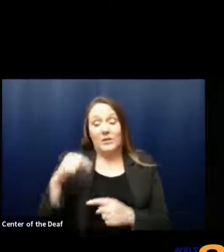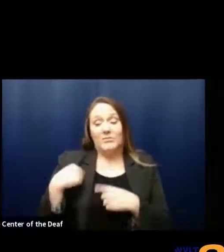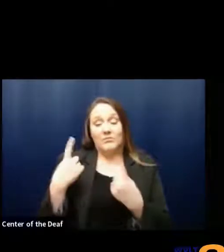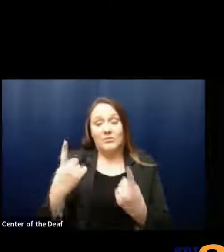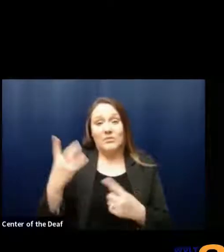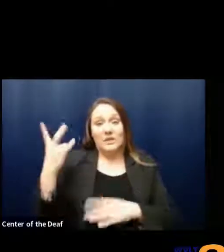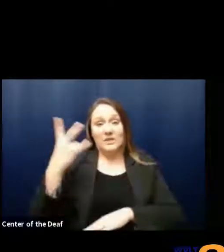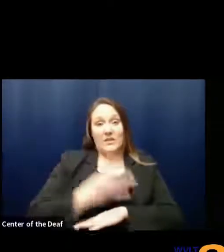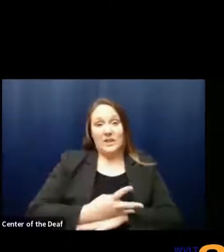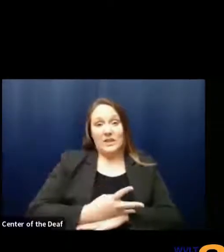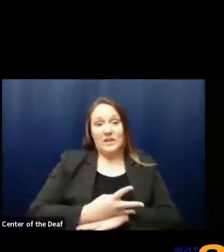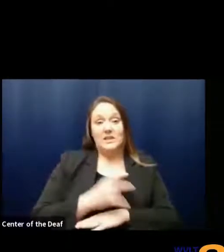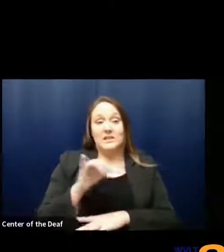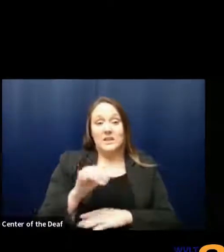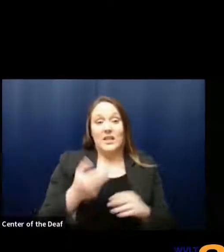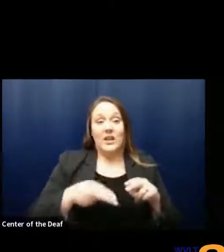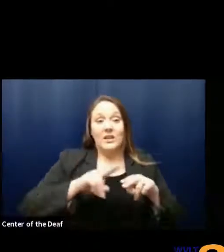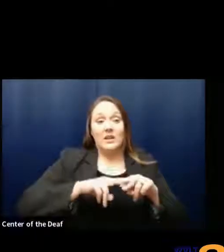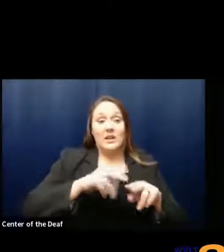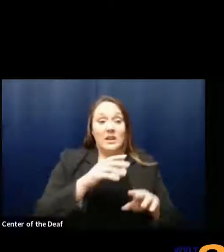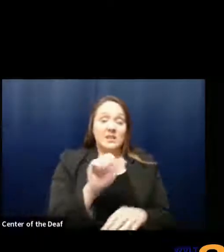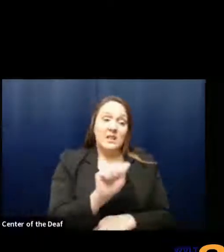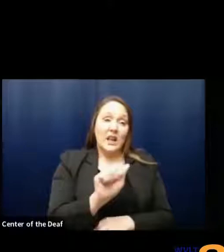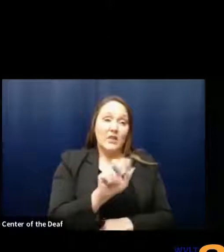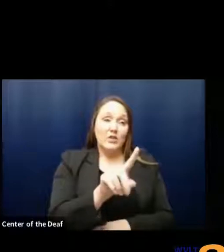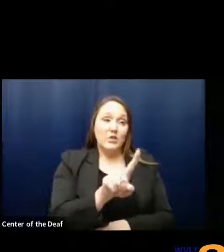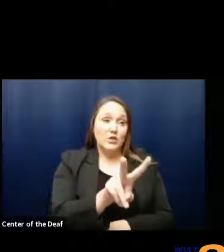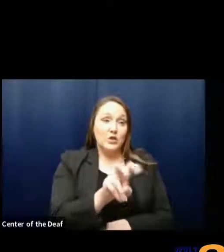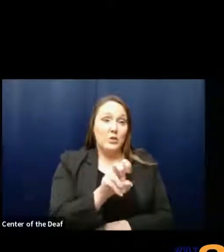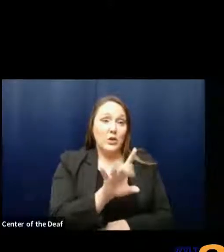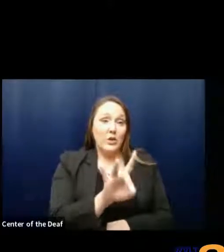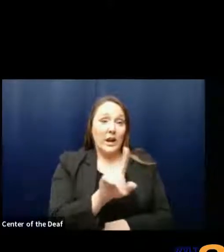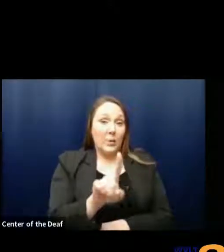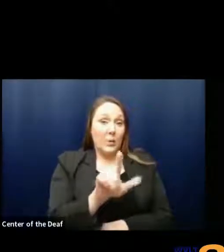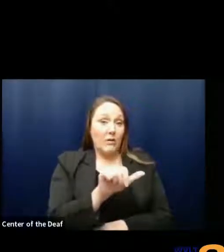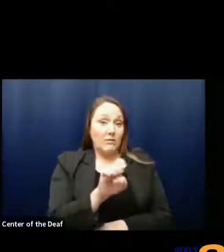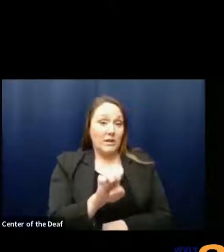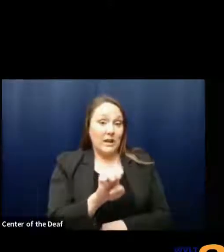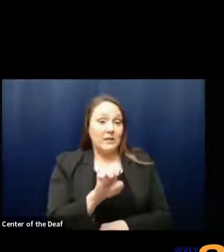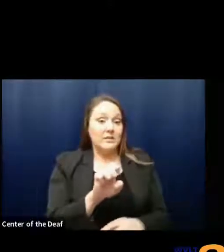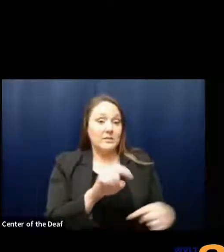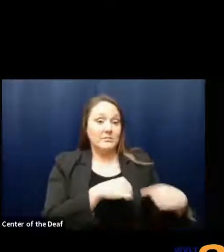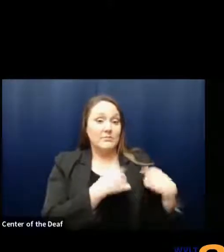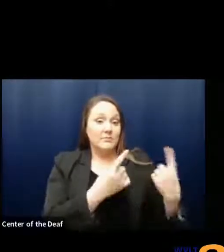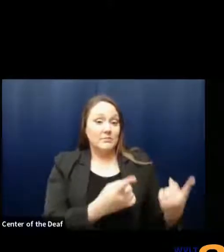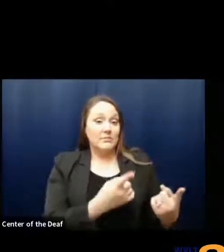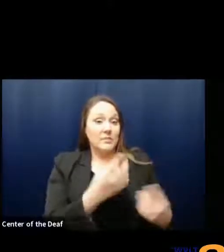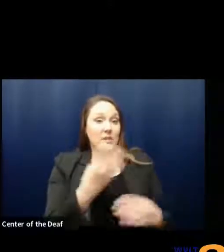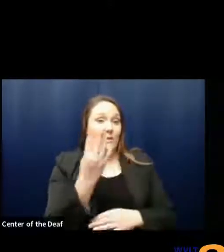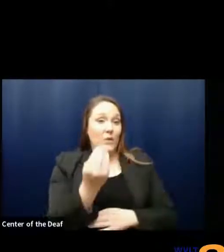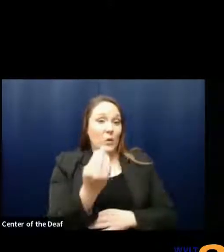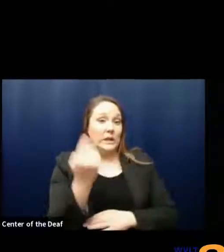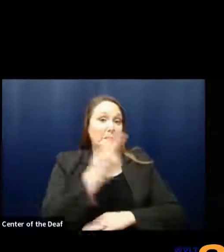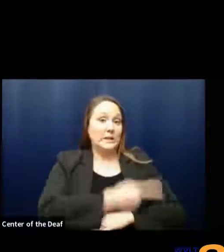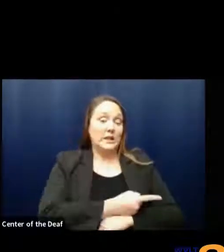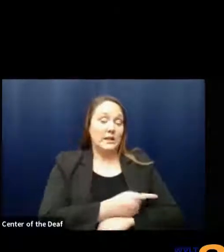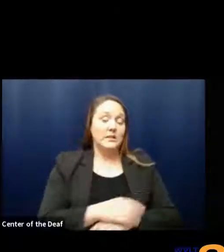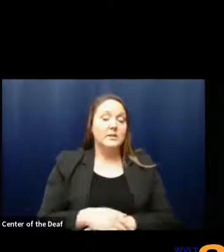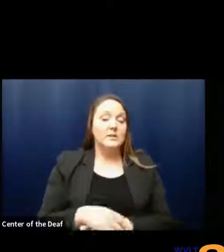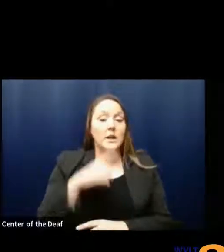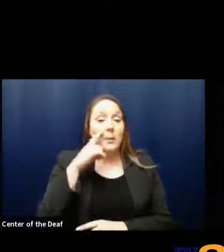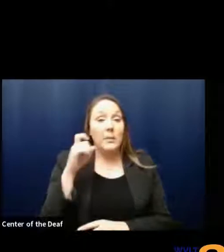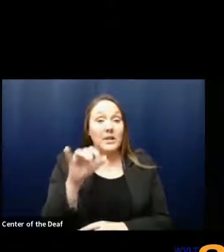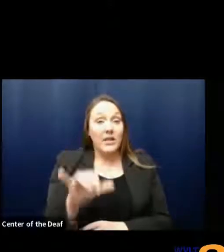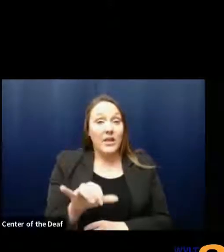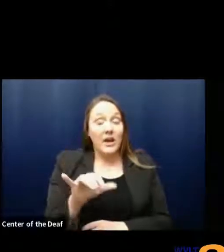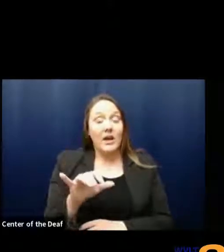is up from an average of 281 cases per day over the past 14 days. Because of these factors,